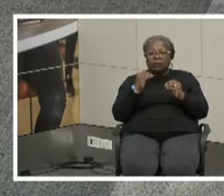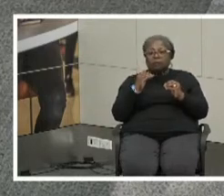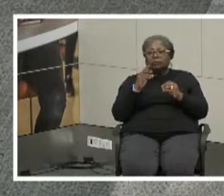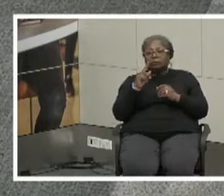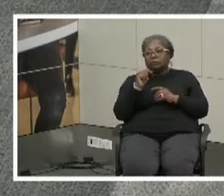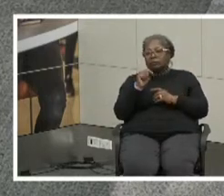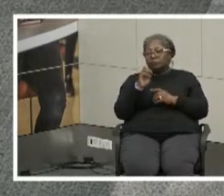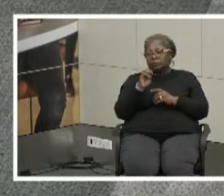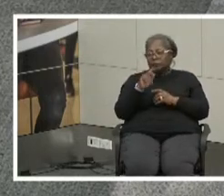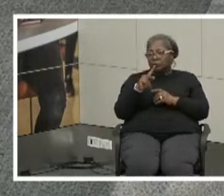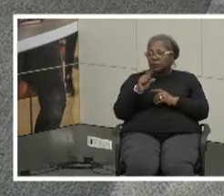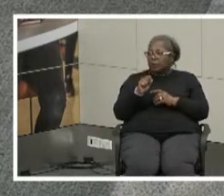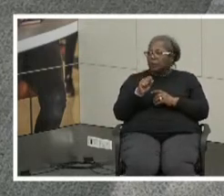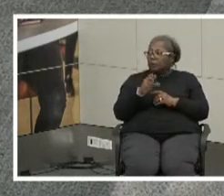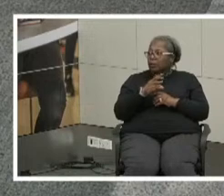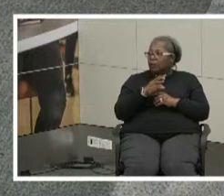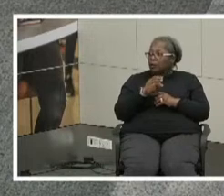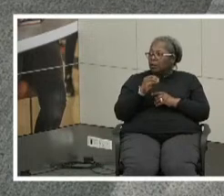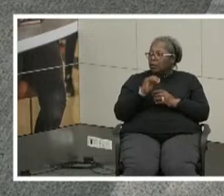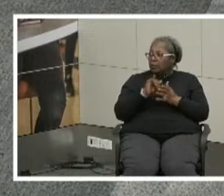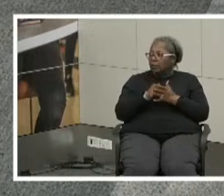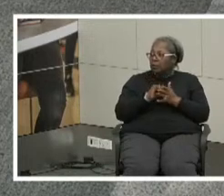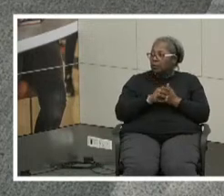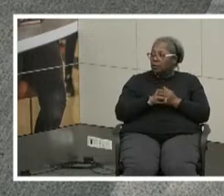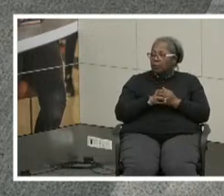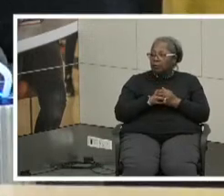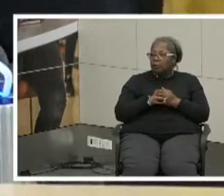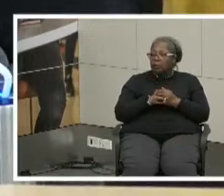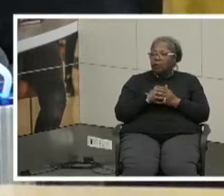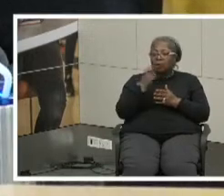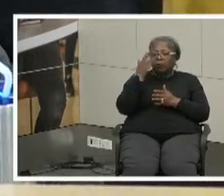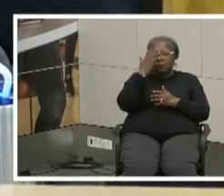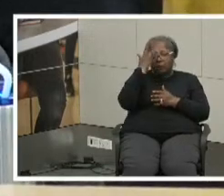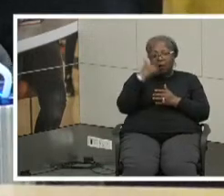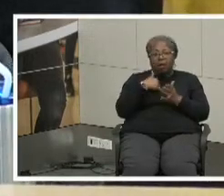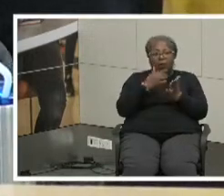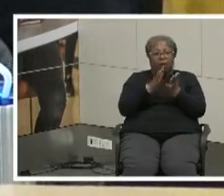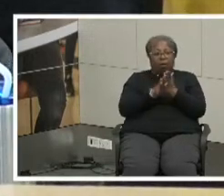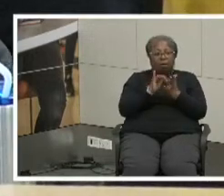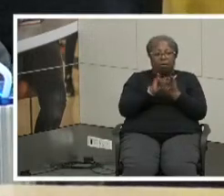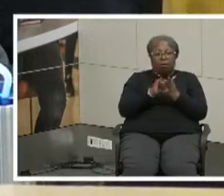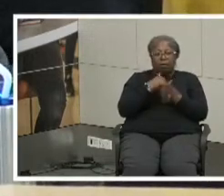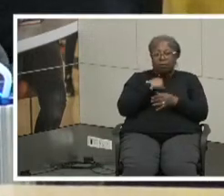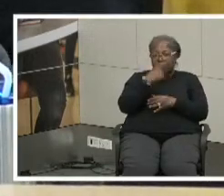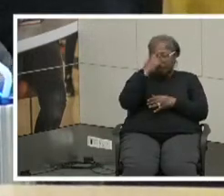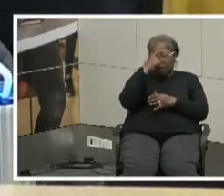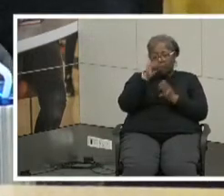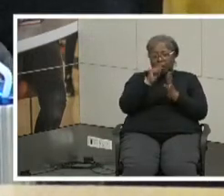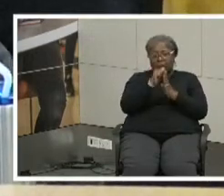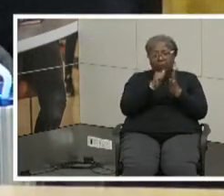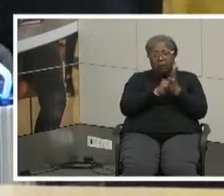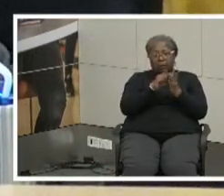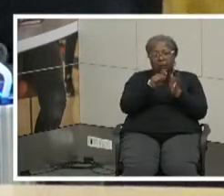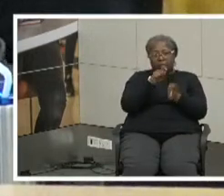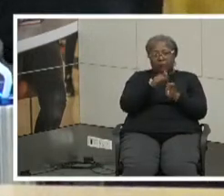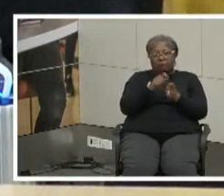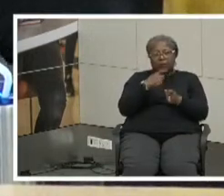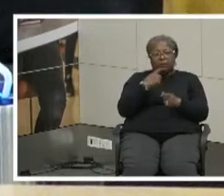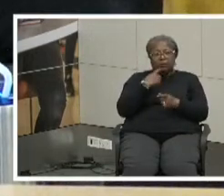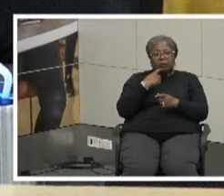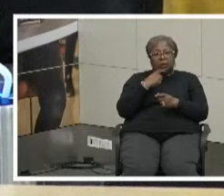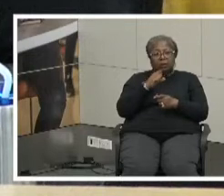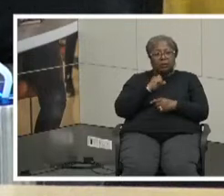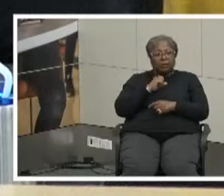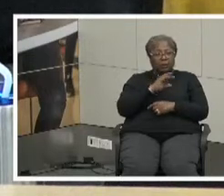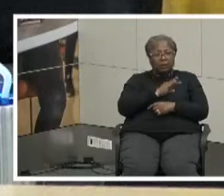teeks in in the US okay and the reason I asked is because I think in the in the agenda item it specifically says at a later point a